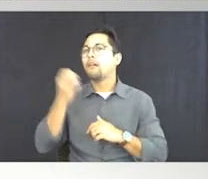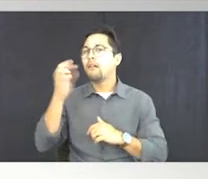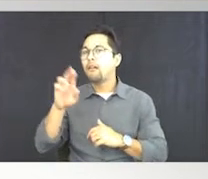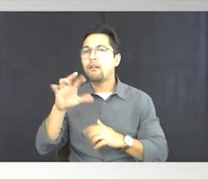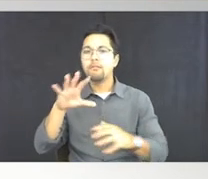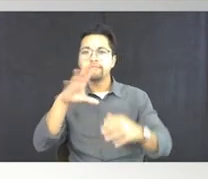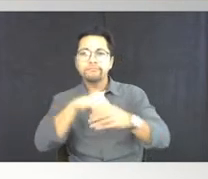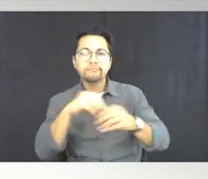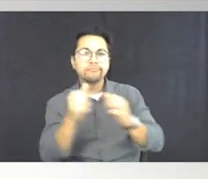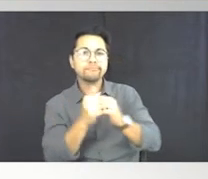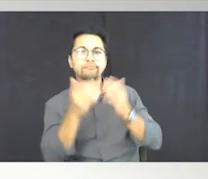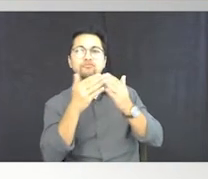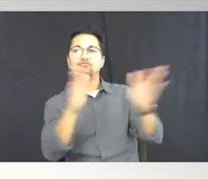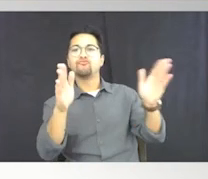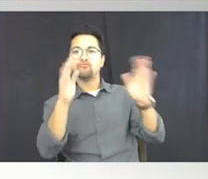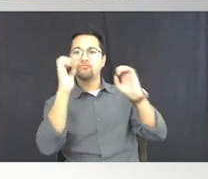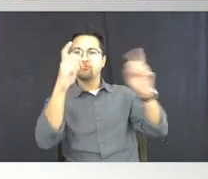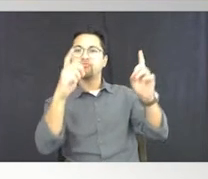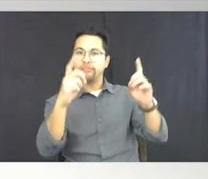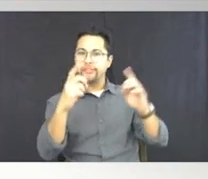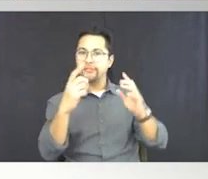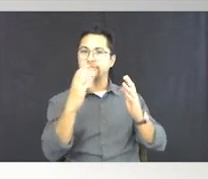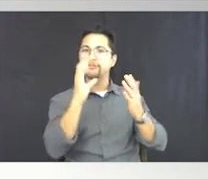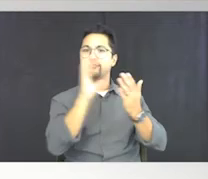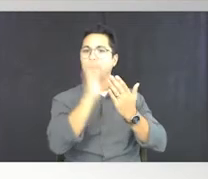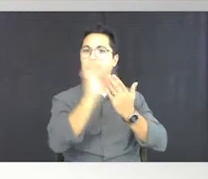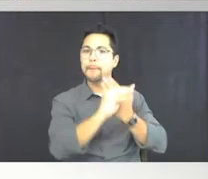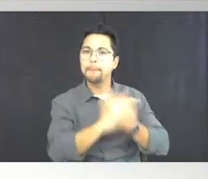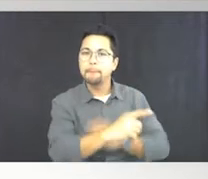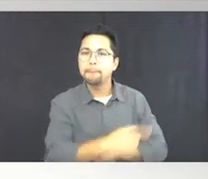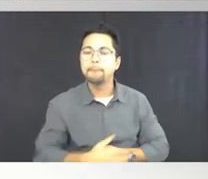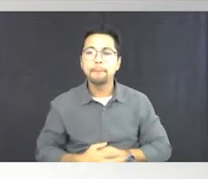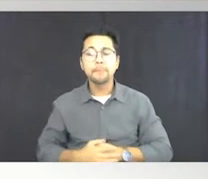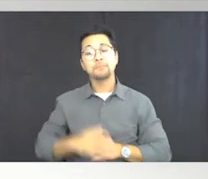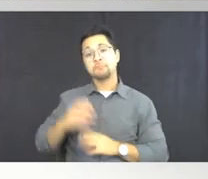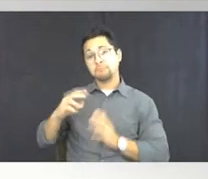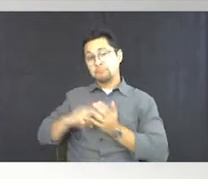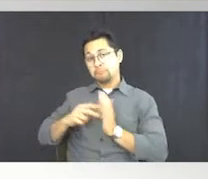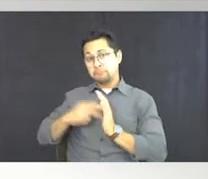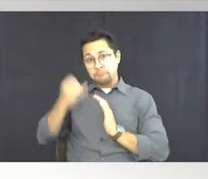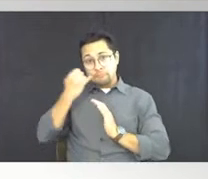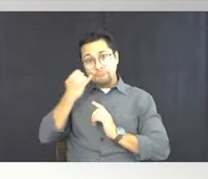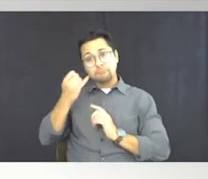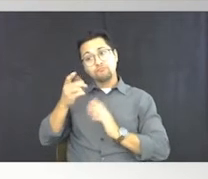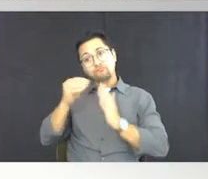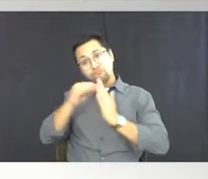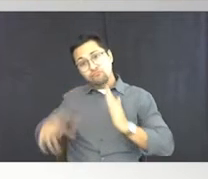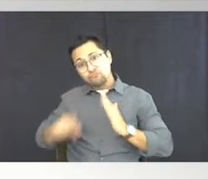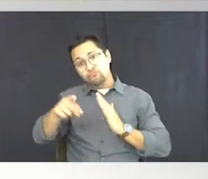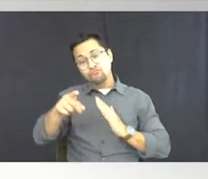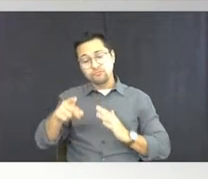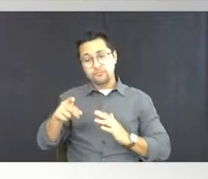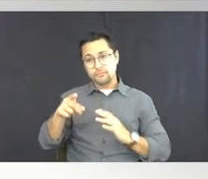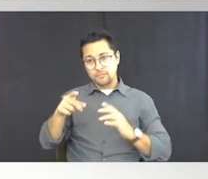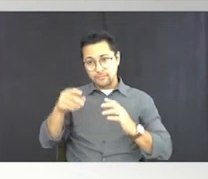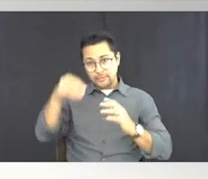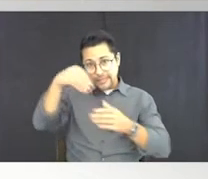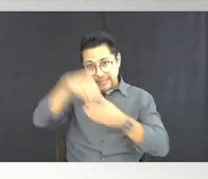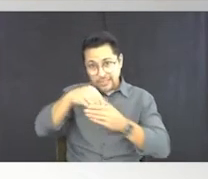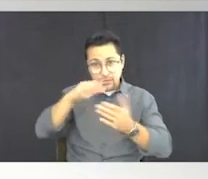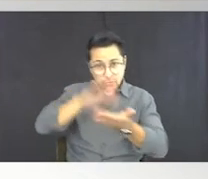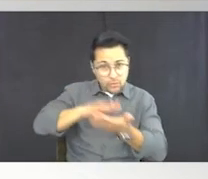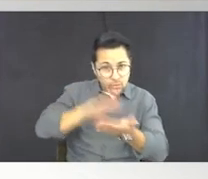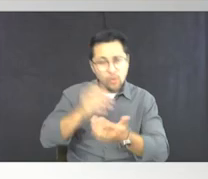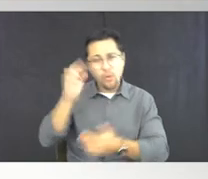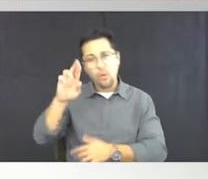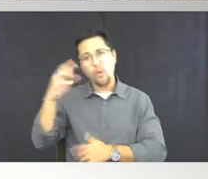participating in the general education curriculum. So if a student is serving an in-school or